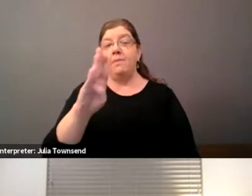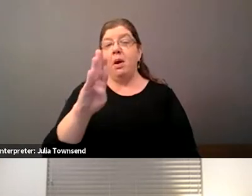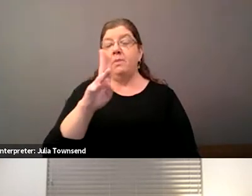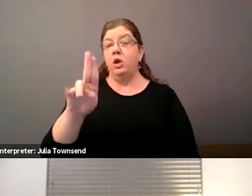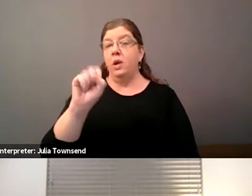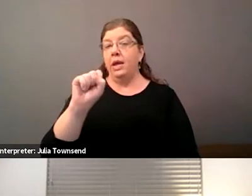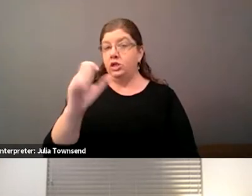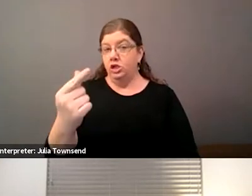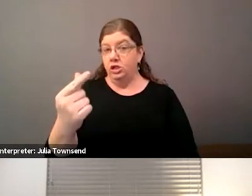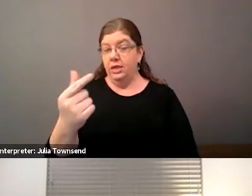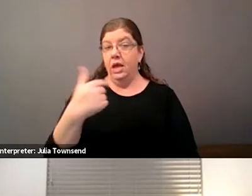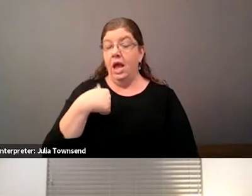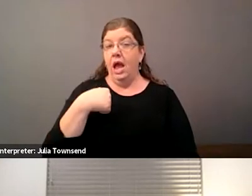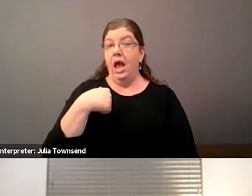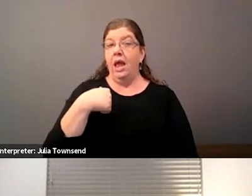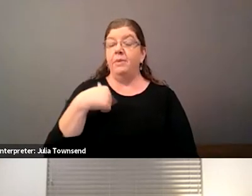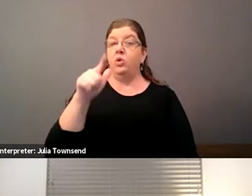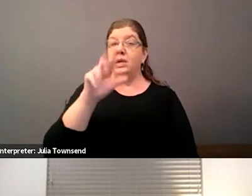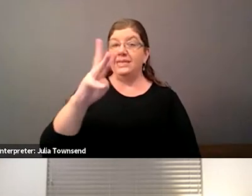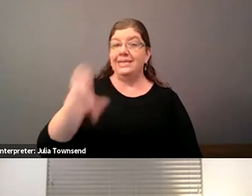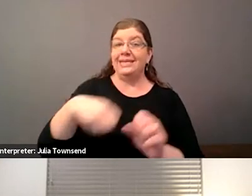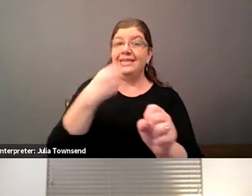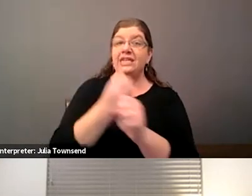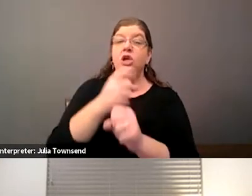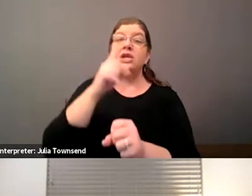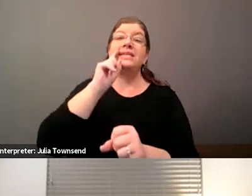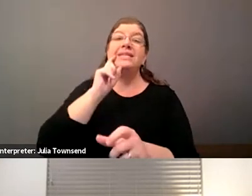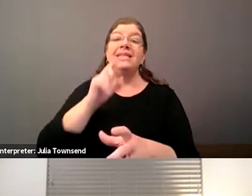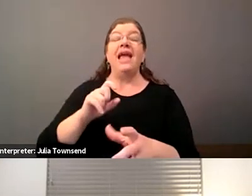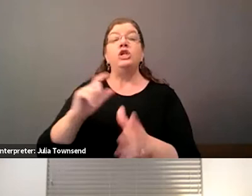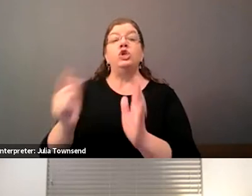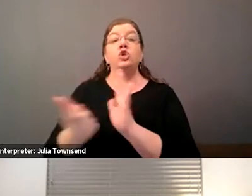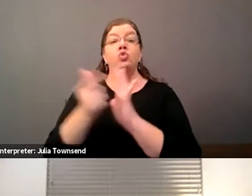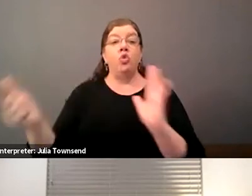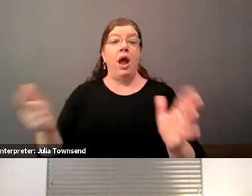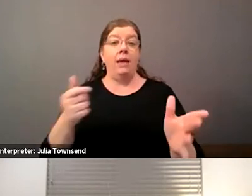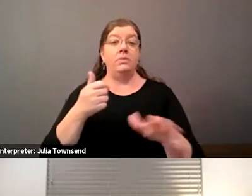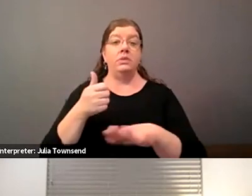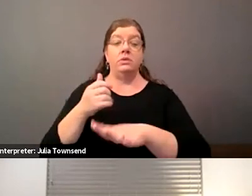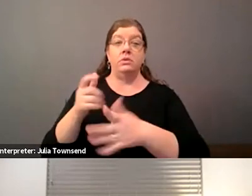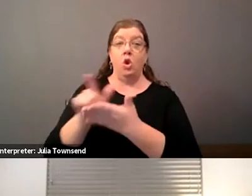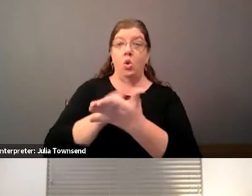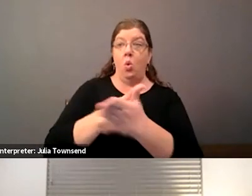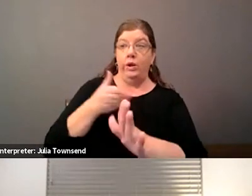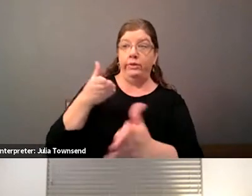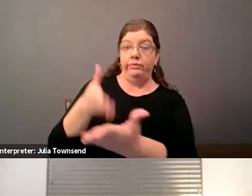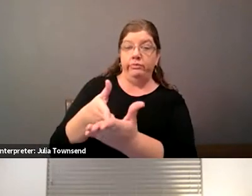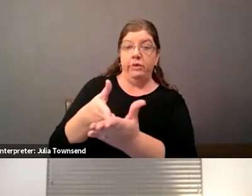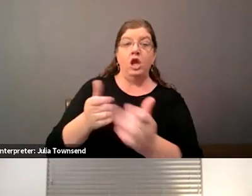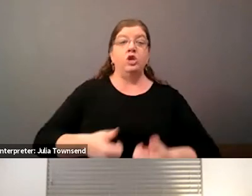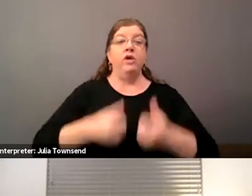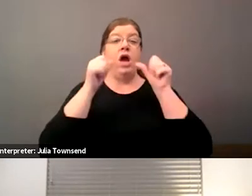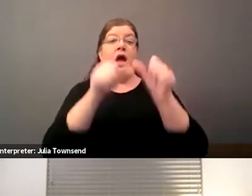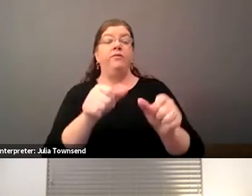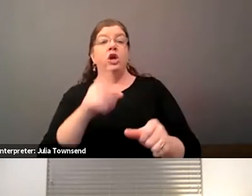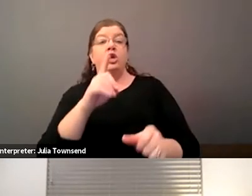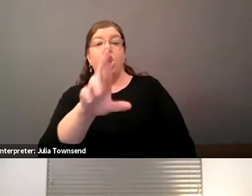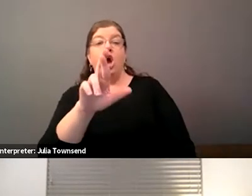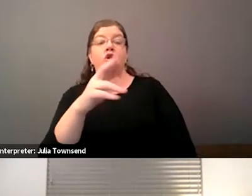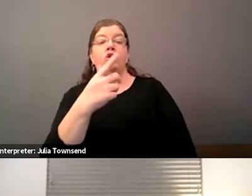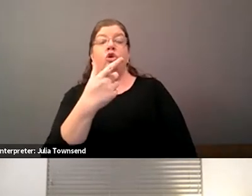i'm a 26 year sex crimes prosecutor and i am a survivor of dr george tyndall the notorious